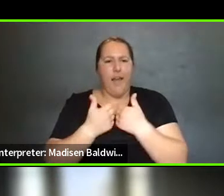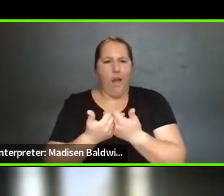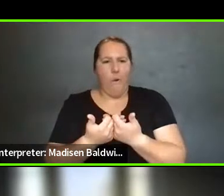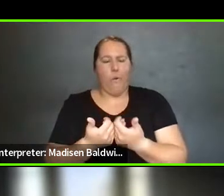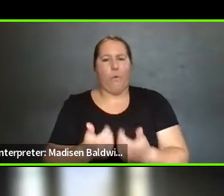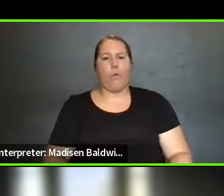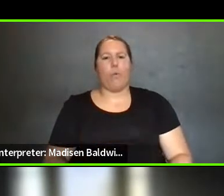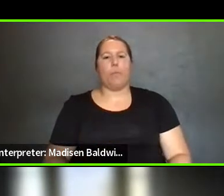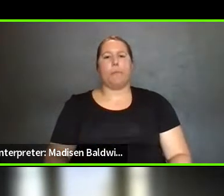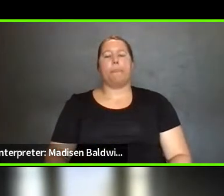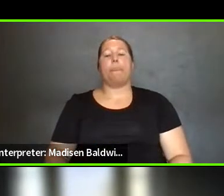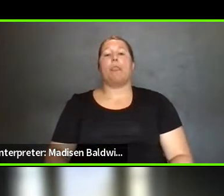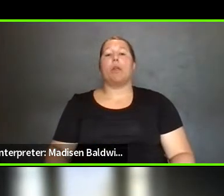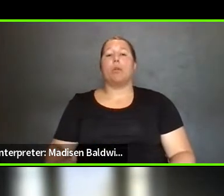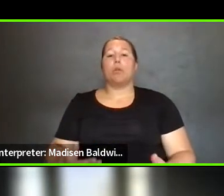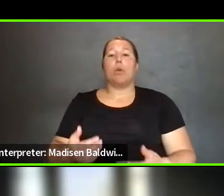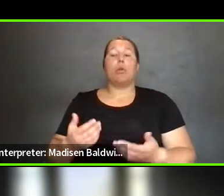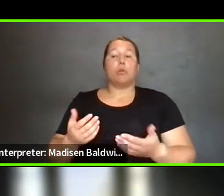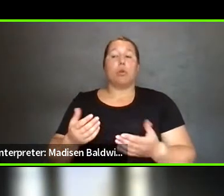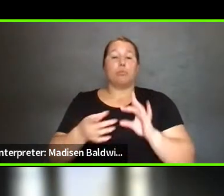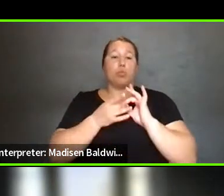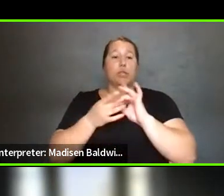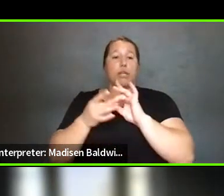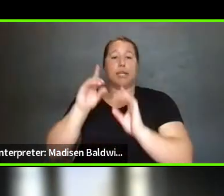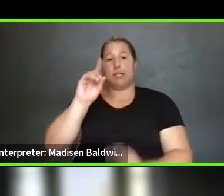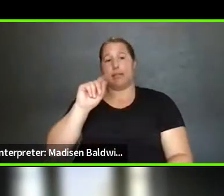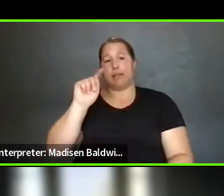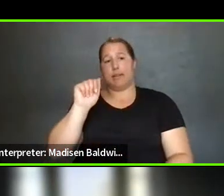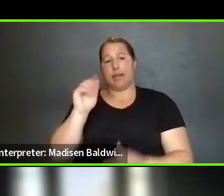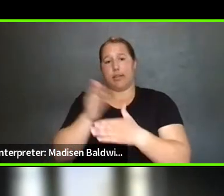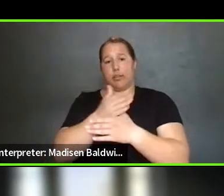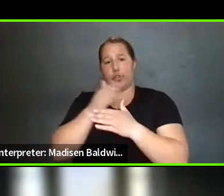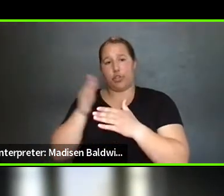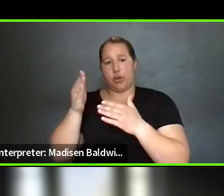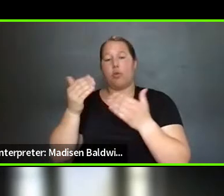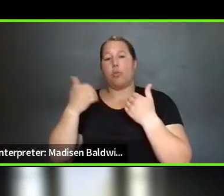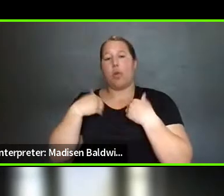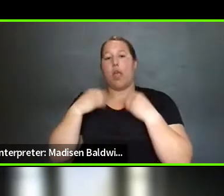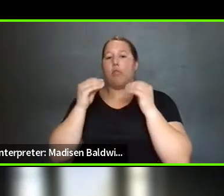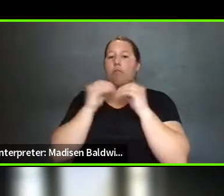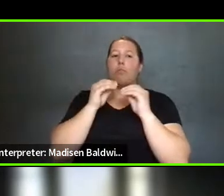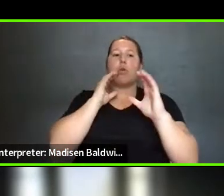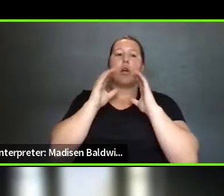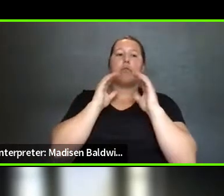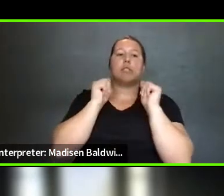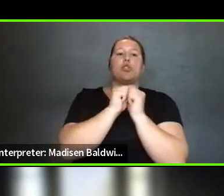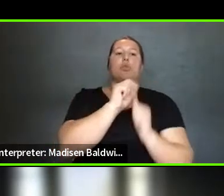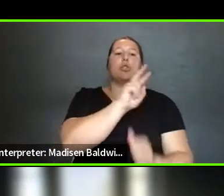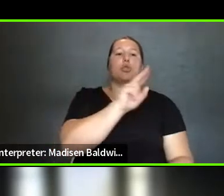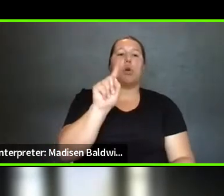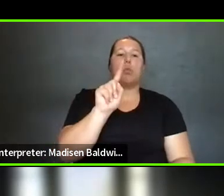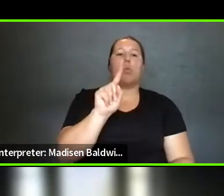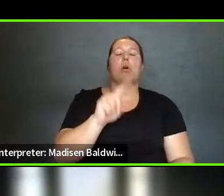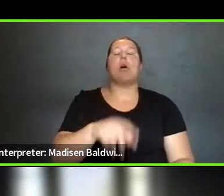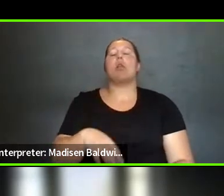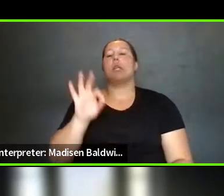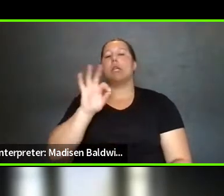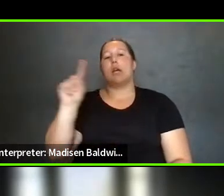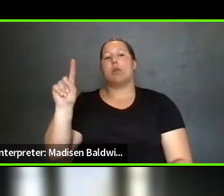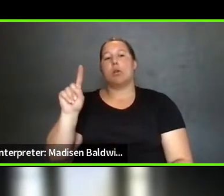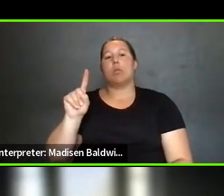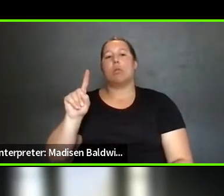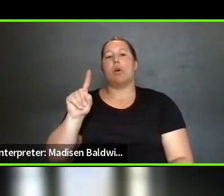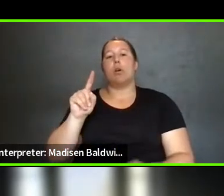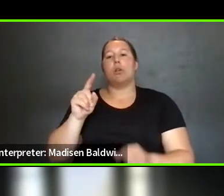So in terms of the data sharing, we really have more conversations with 211 and 911 in terms of this